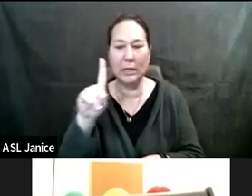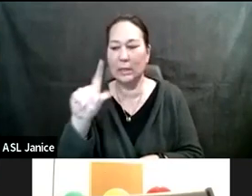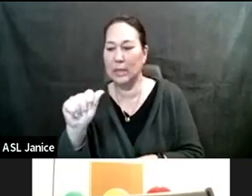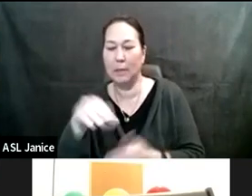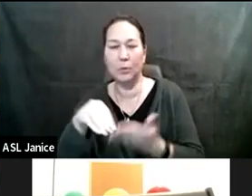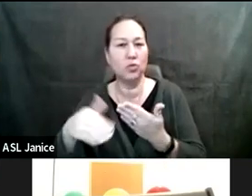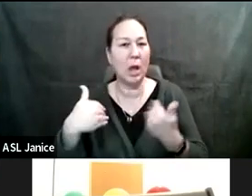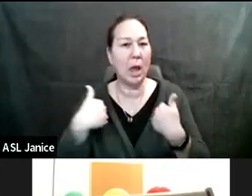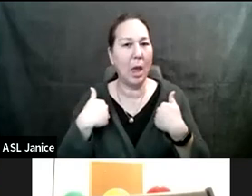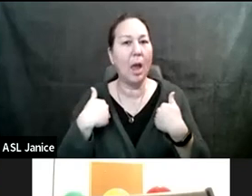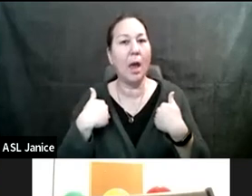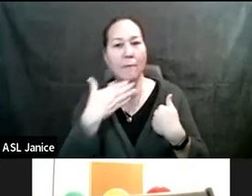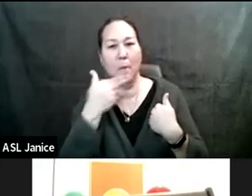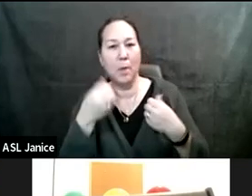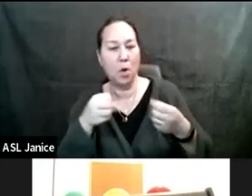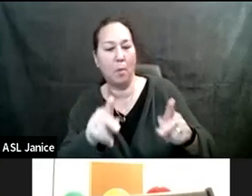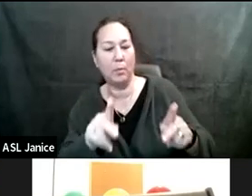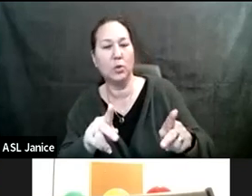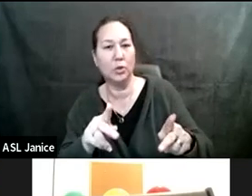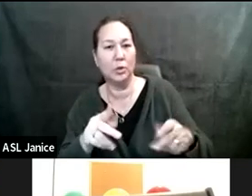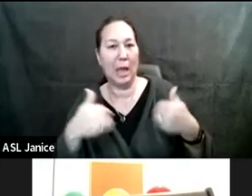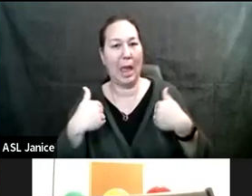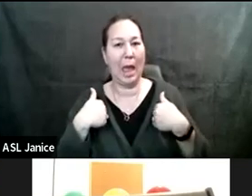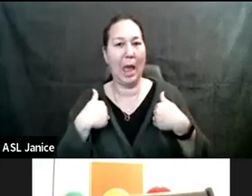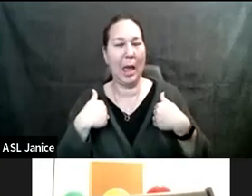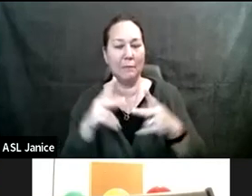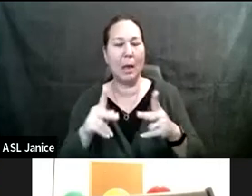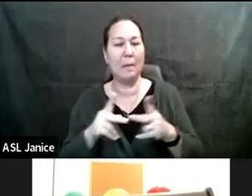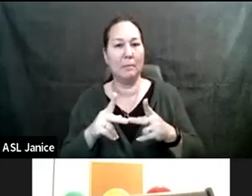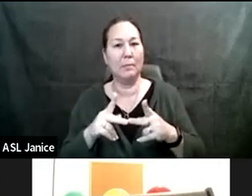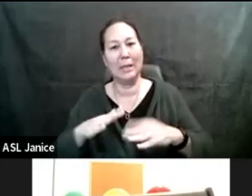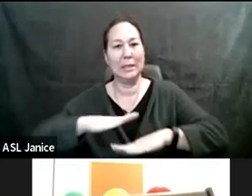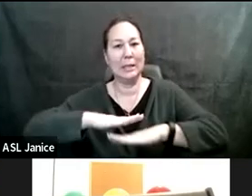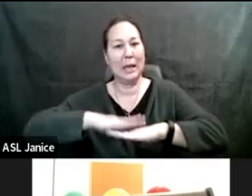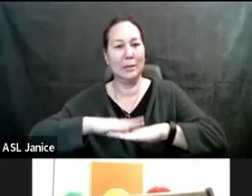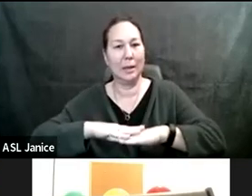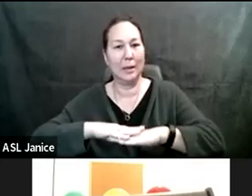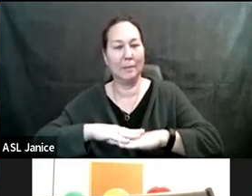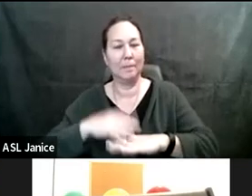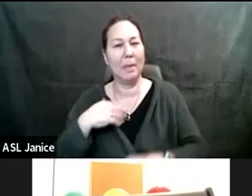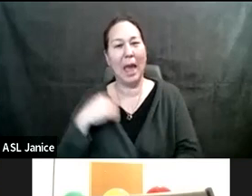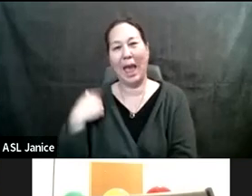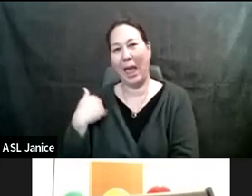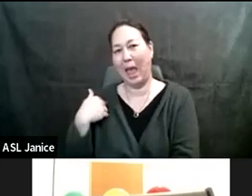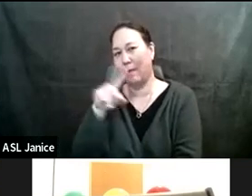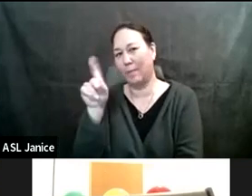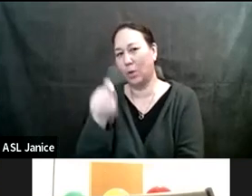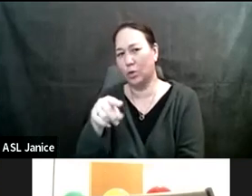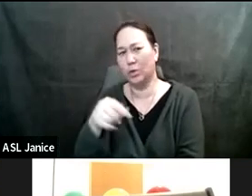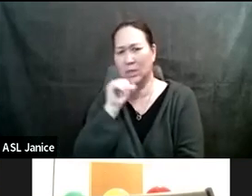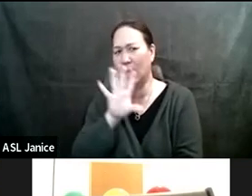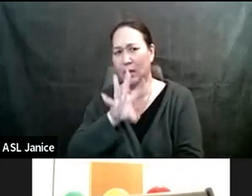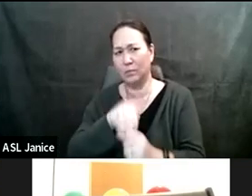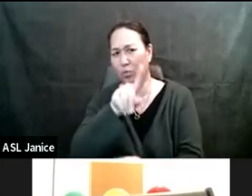better chance at having a seat at the table in the programming I'm glad to see it's your priority too I do have a question it wasn't in your report